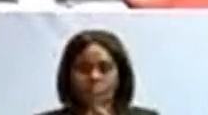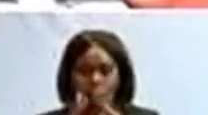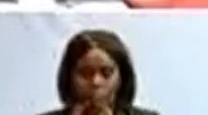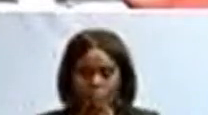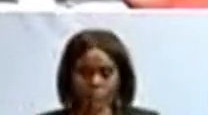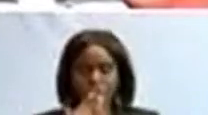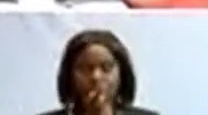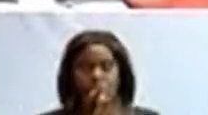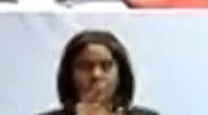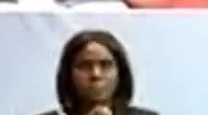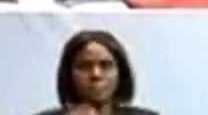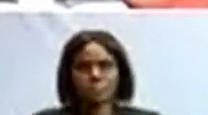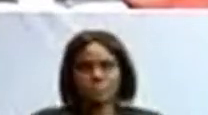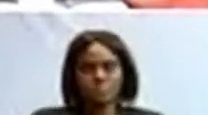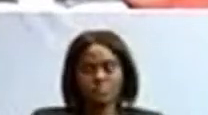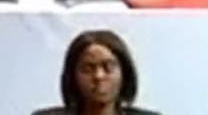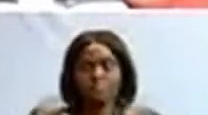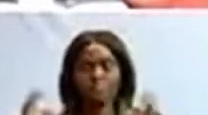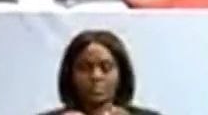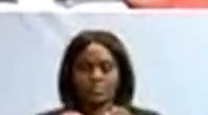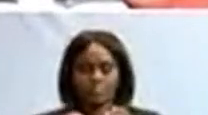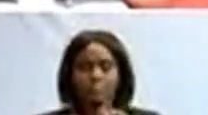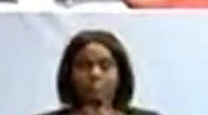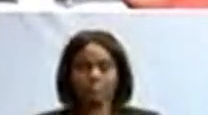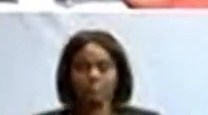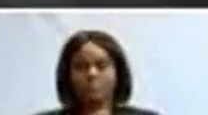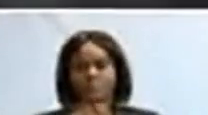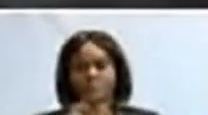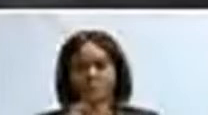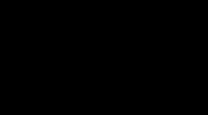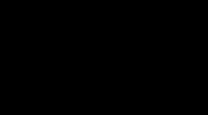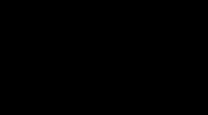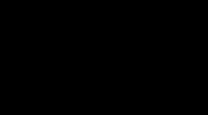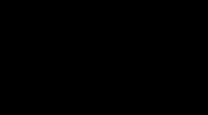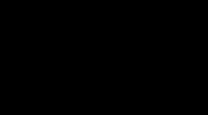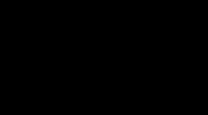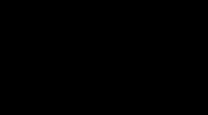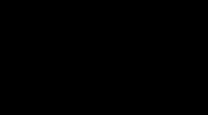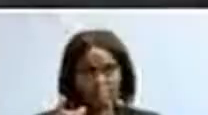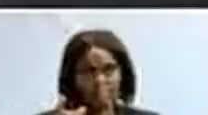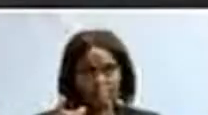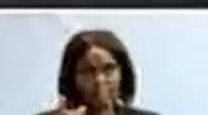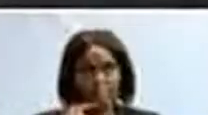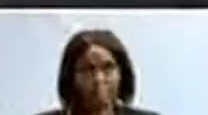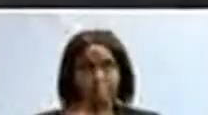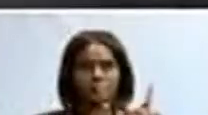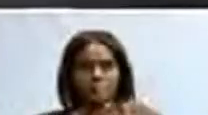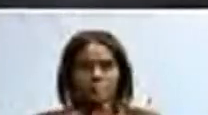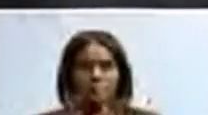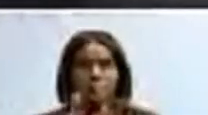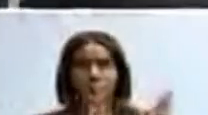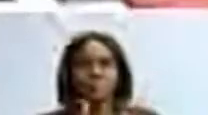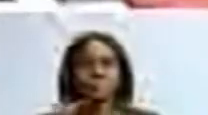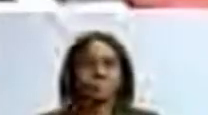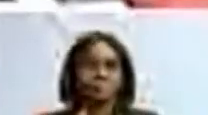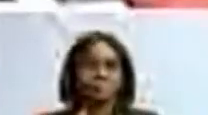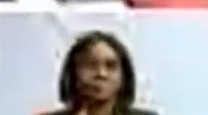Good morning, members of the committee. My name is I'm the Director Planning.